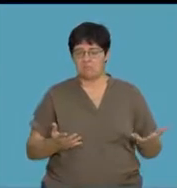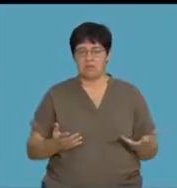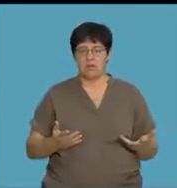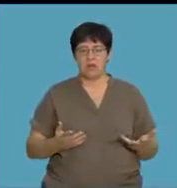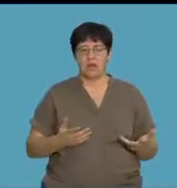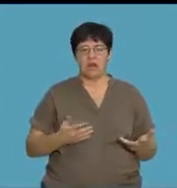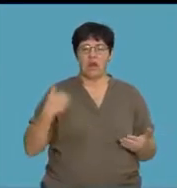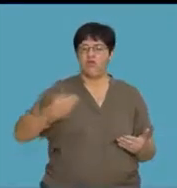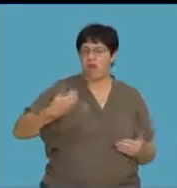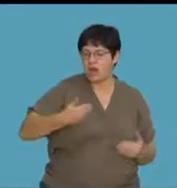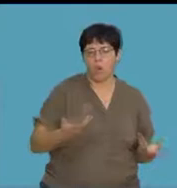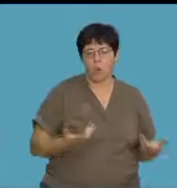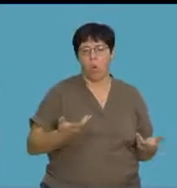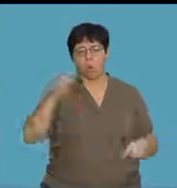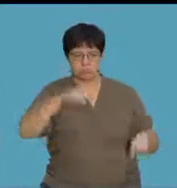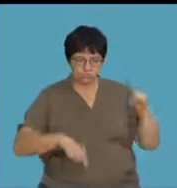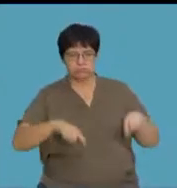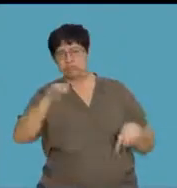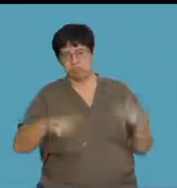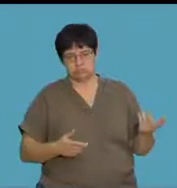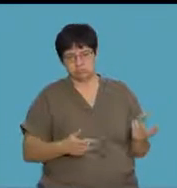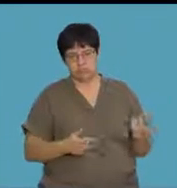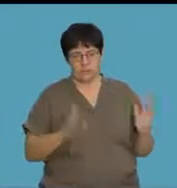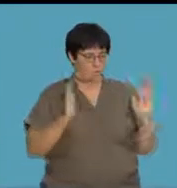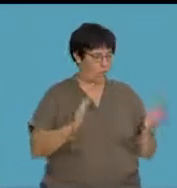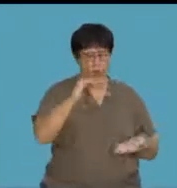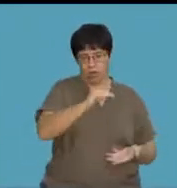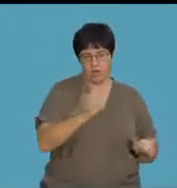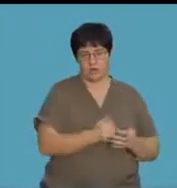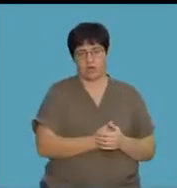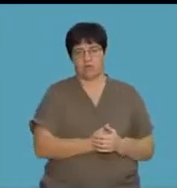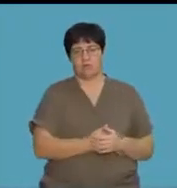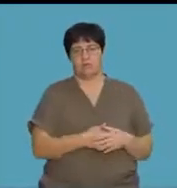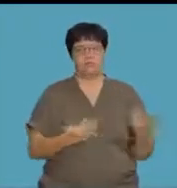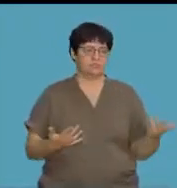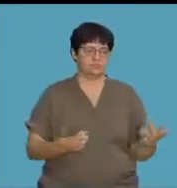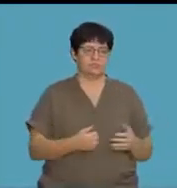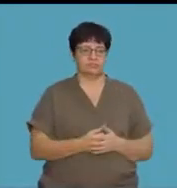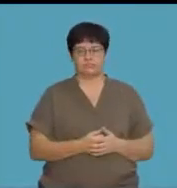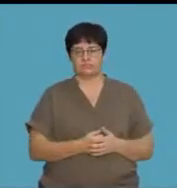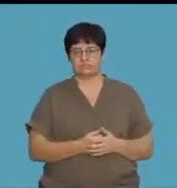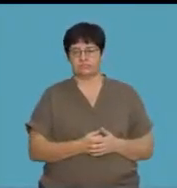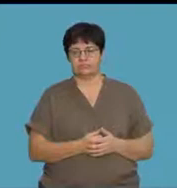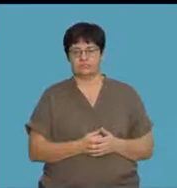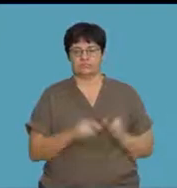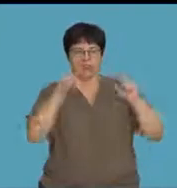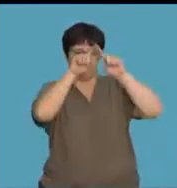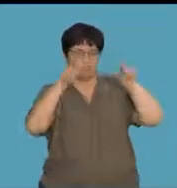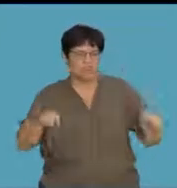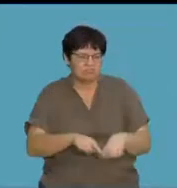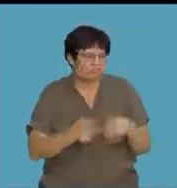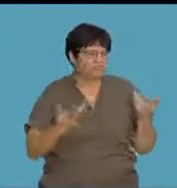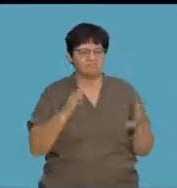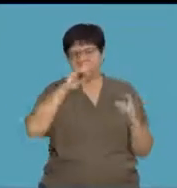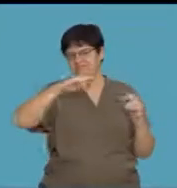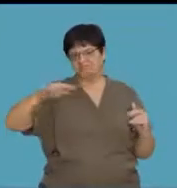can be regular or irregular. By regular, we mean it could be a block, it could be a prism. These are regular